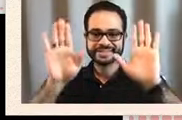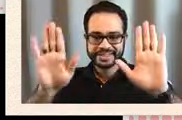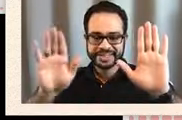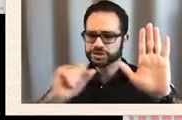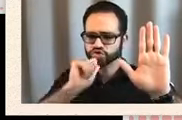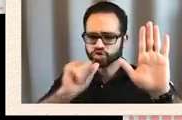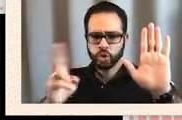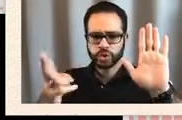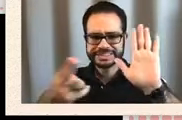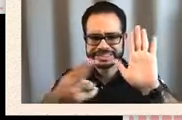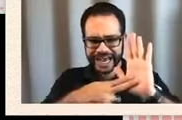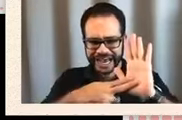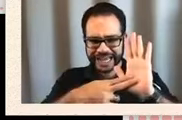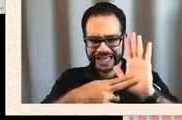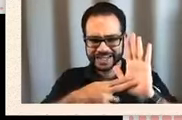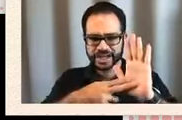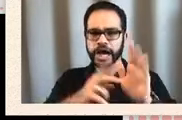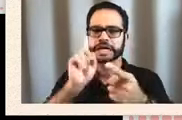notary.